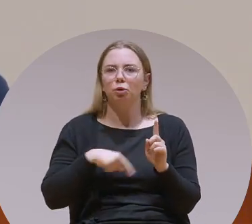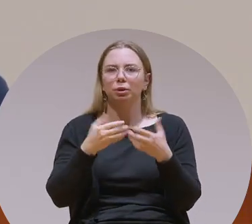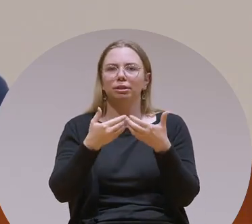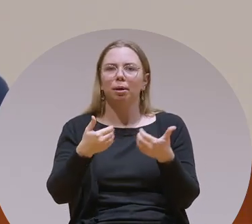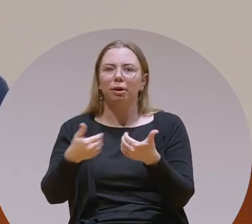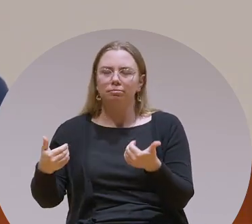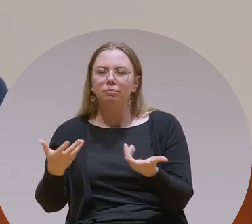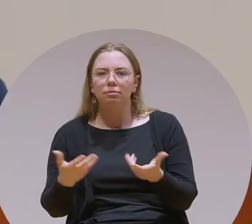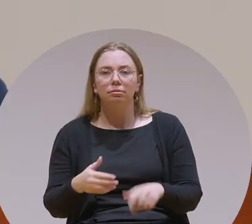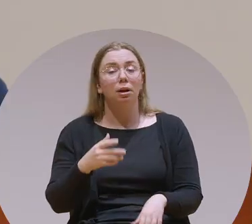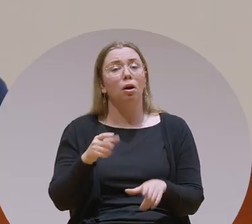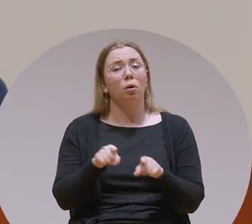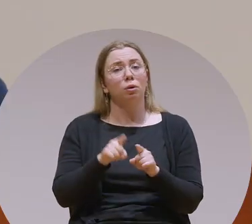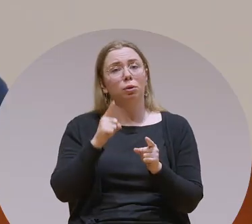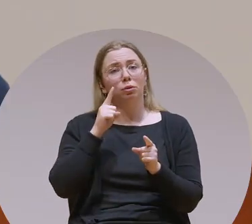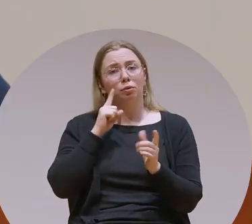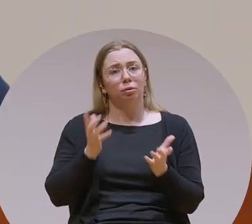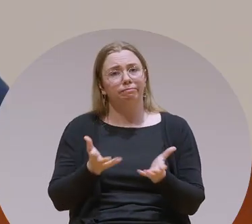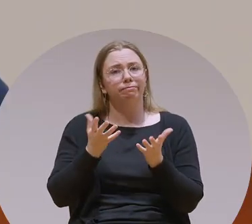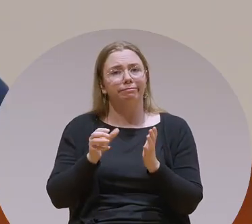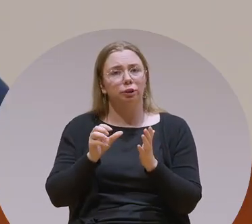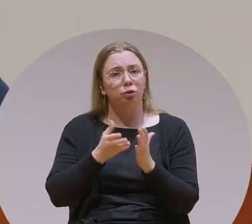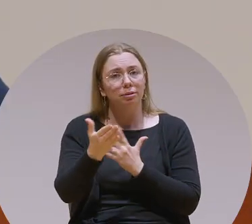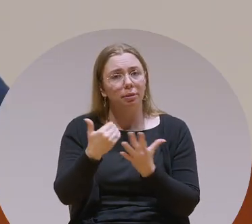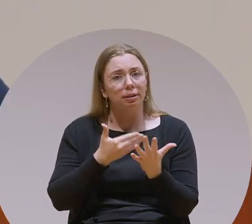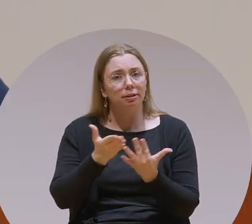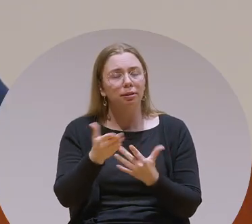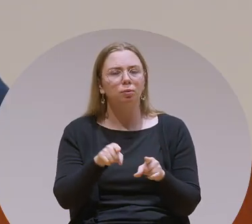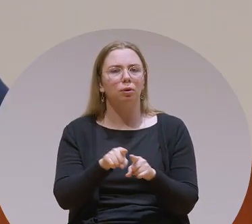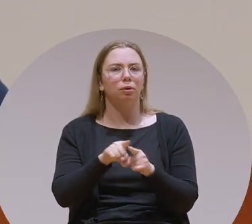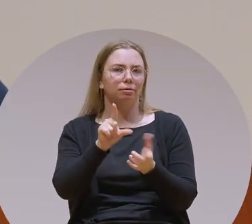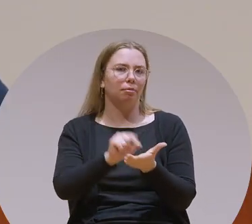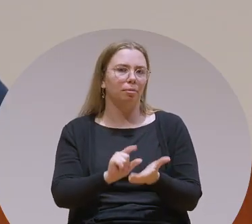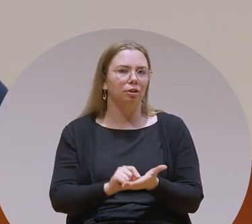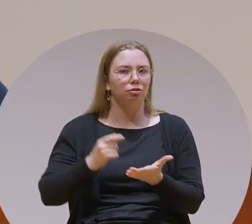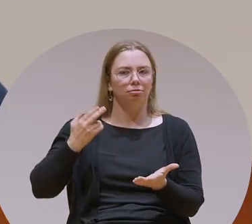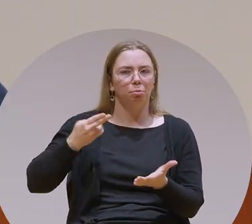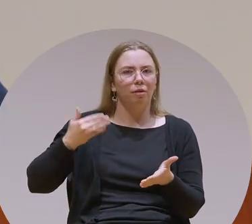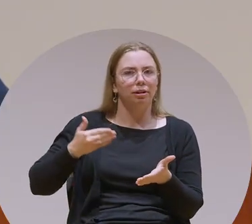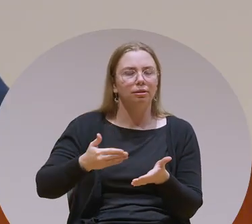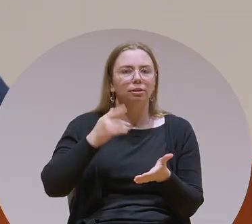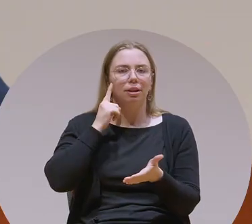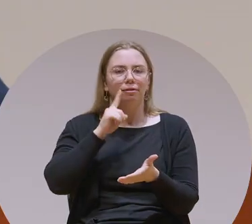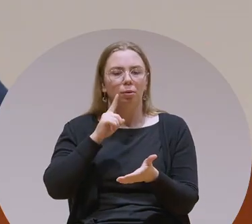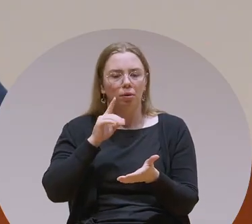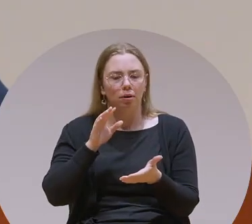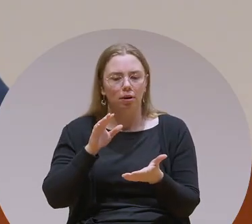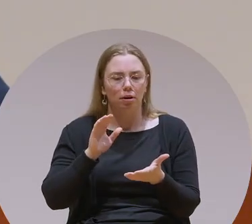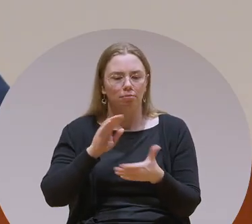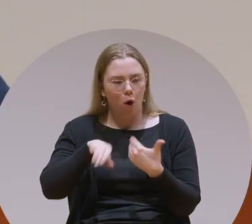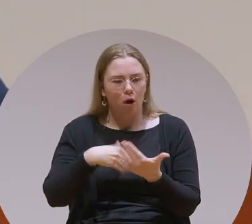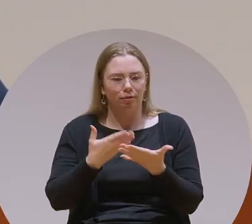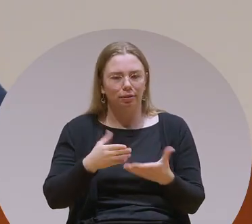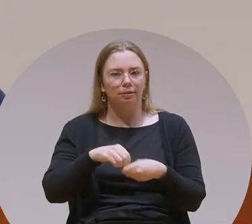for transparency is publishing provenances for our Ancient West Asia collection and our